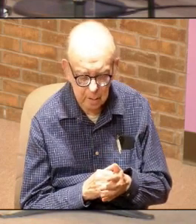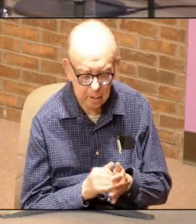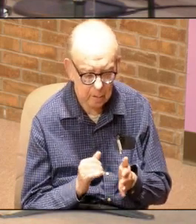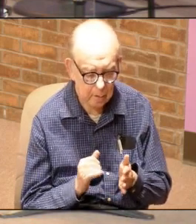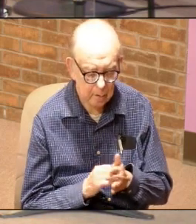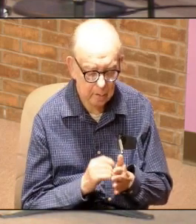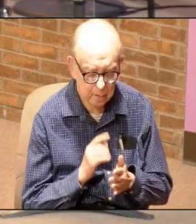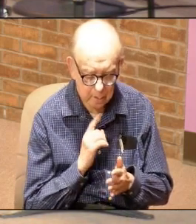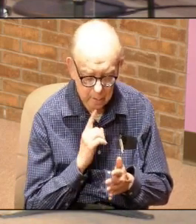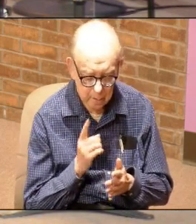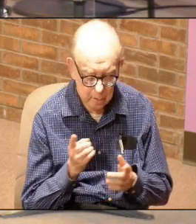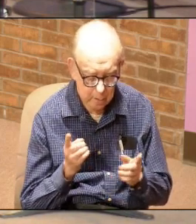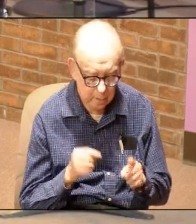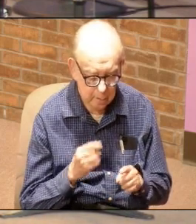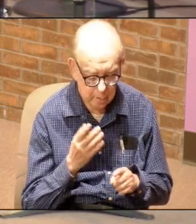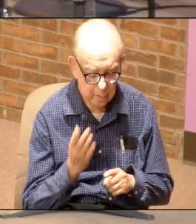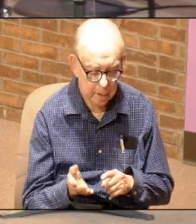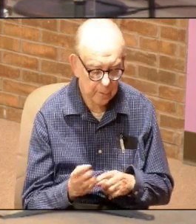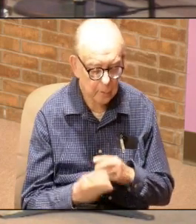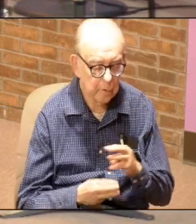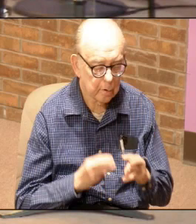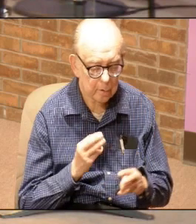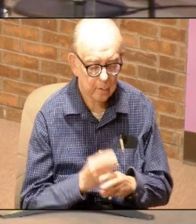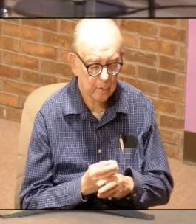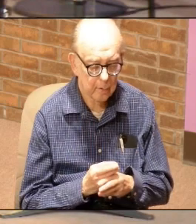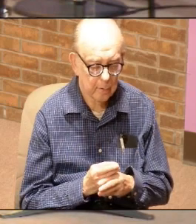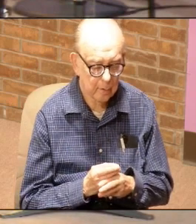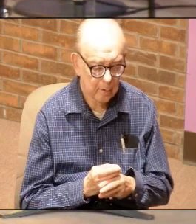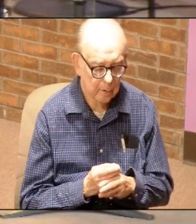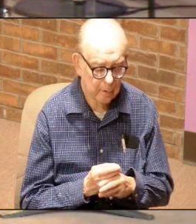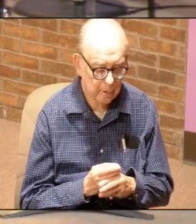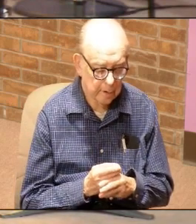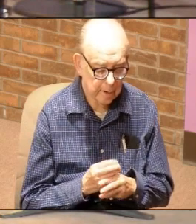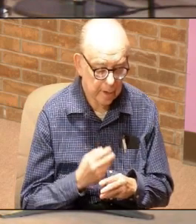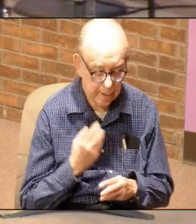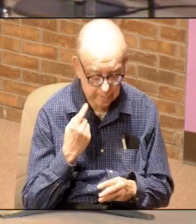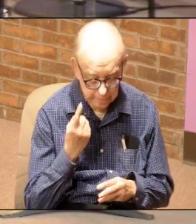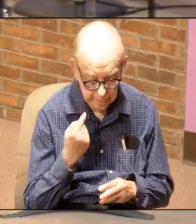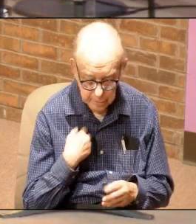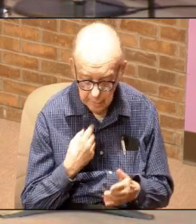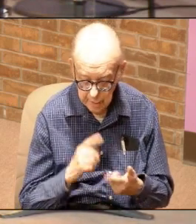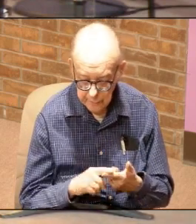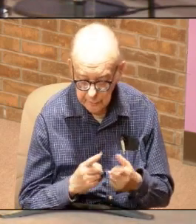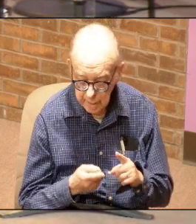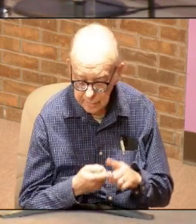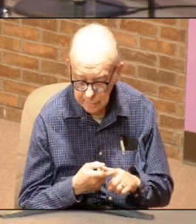that actually when you're out here in the world, you think you've got friends?